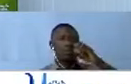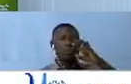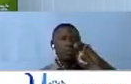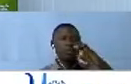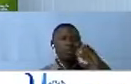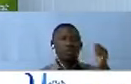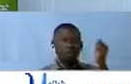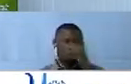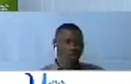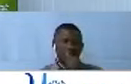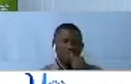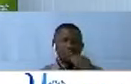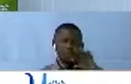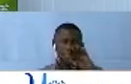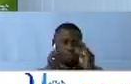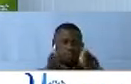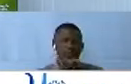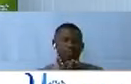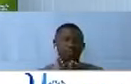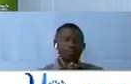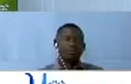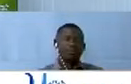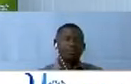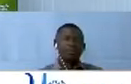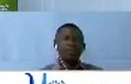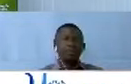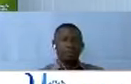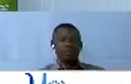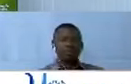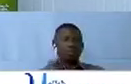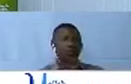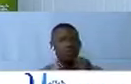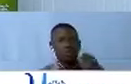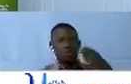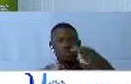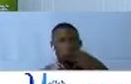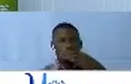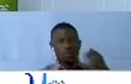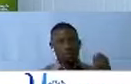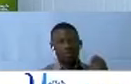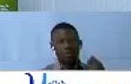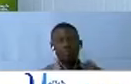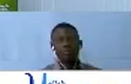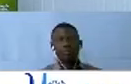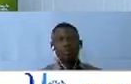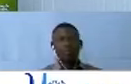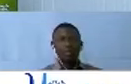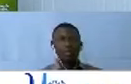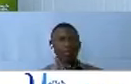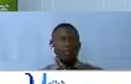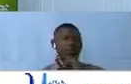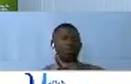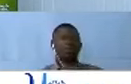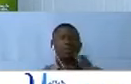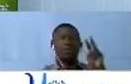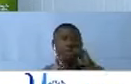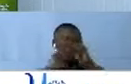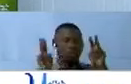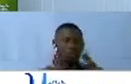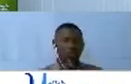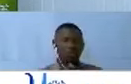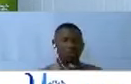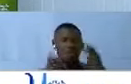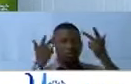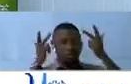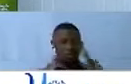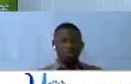ube. 2020. During 2020, returned to International Law Enforcement Academy. Muruta banku ni